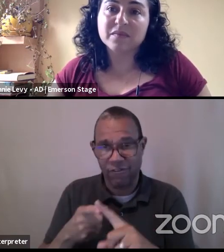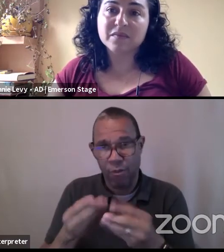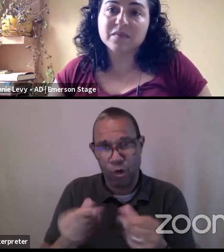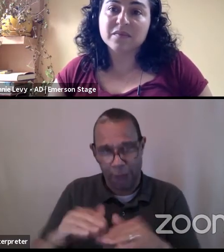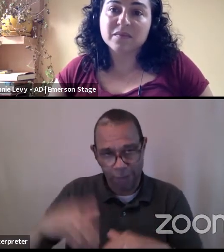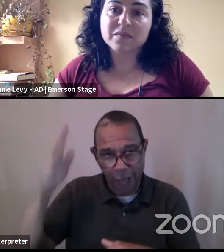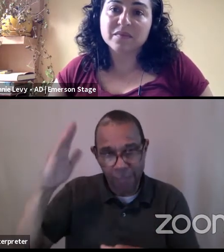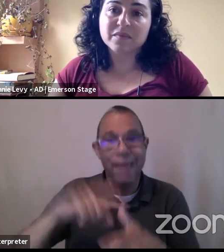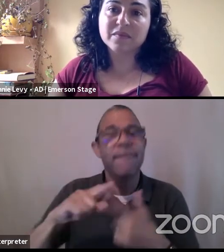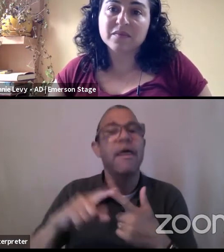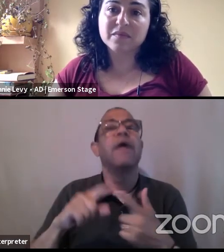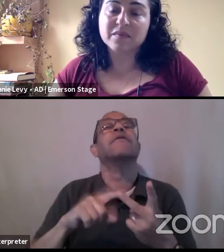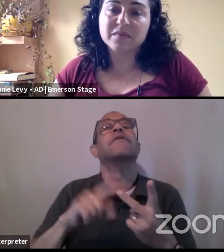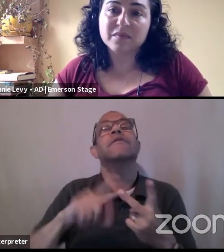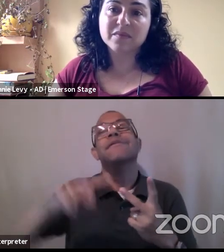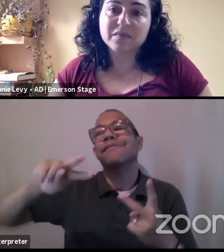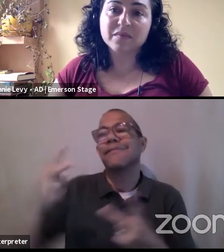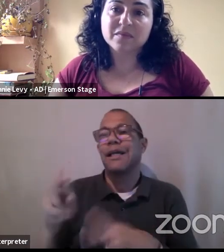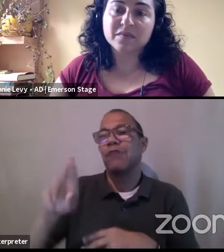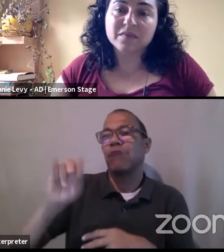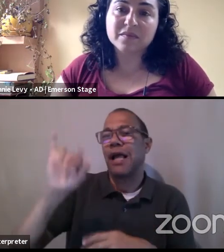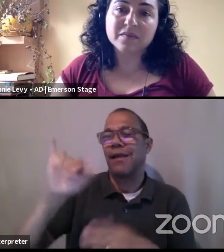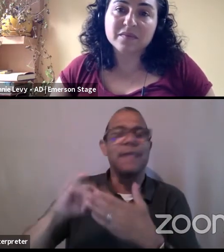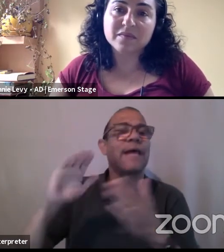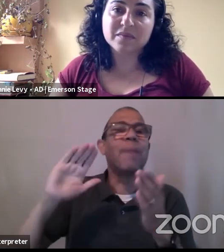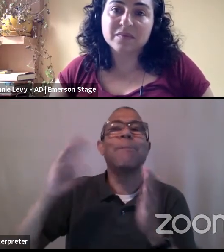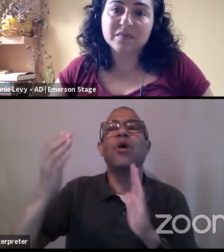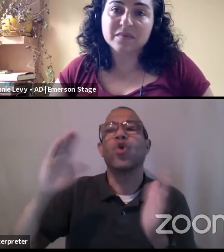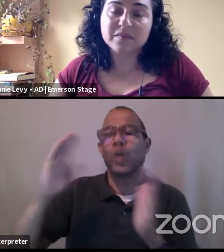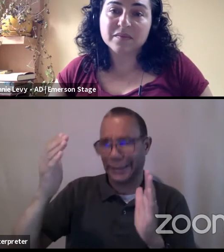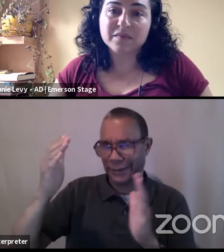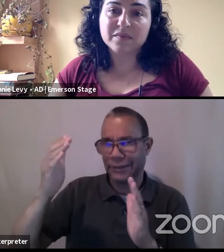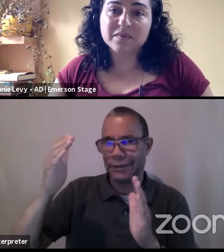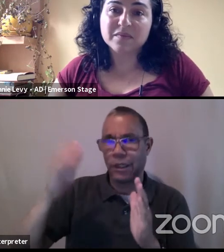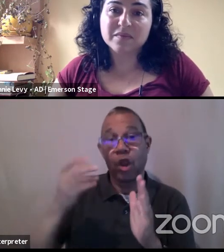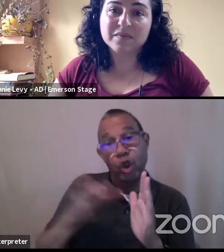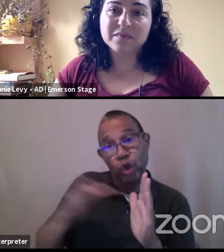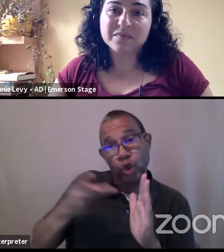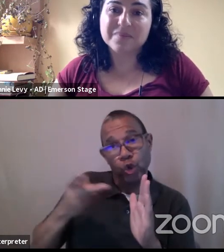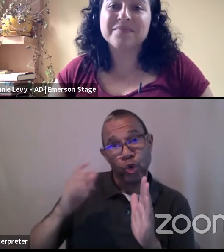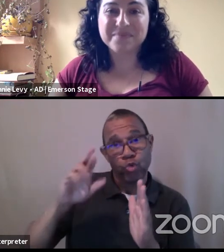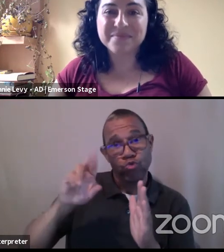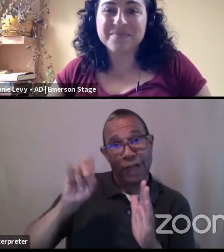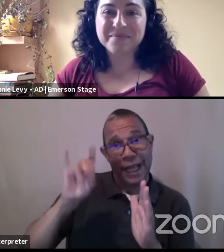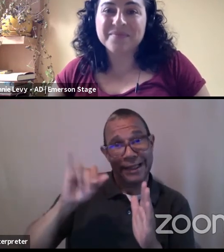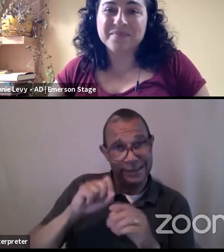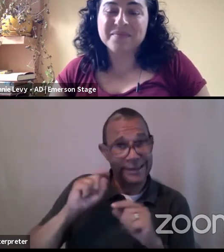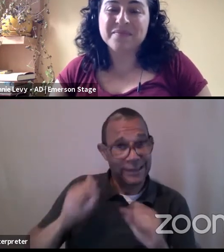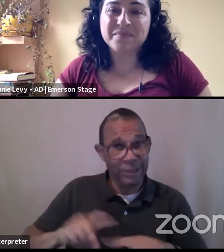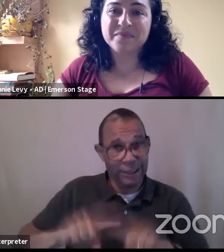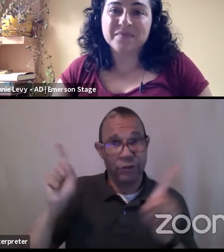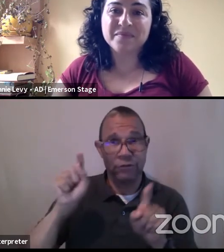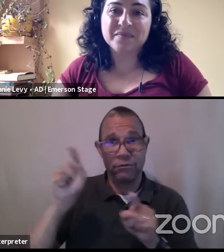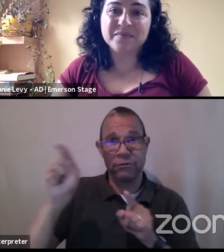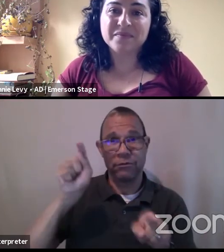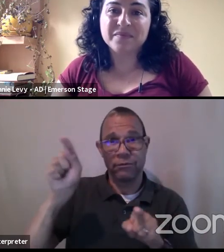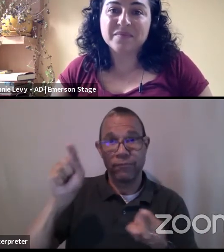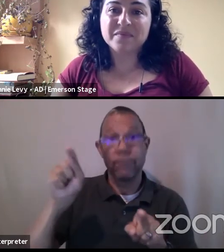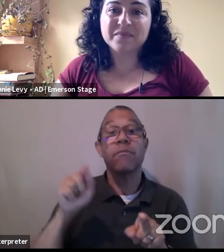this reality at the same time. And those two realities can be completely different. What's interesting, when